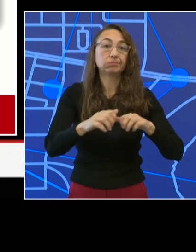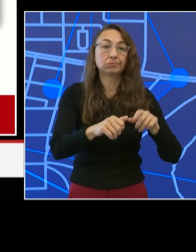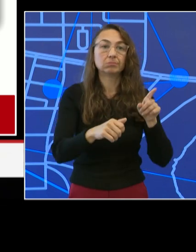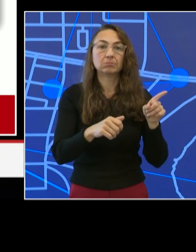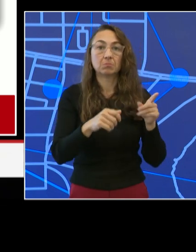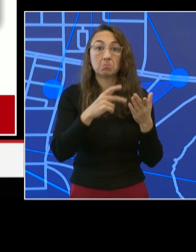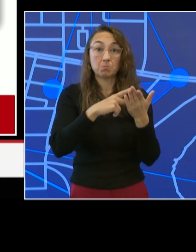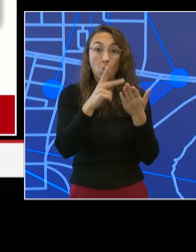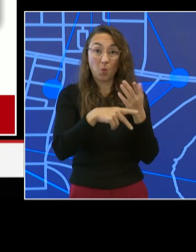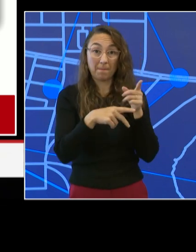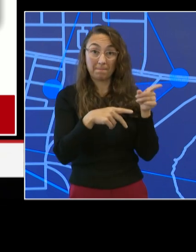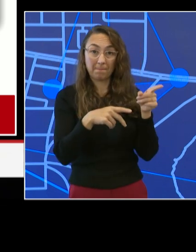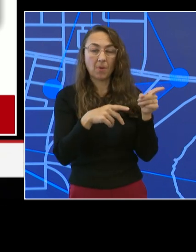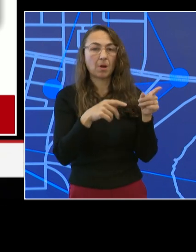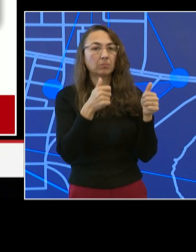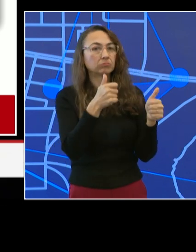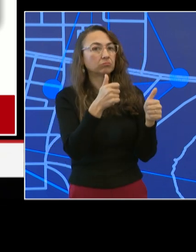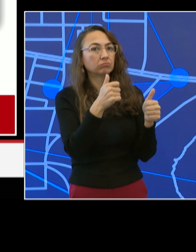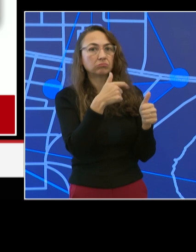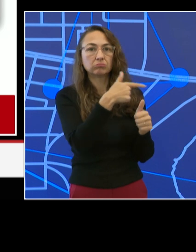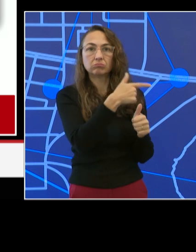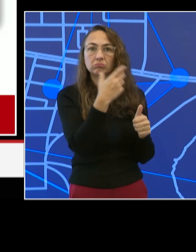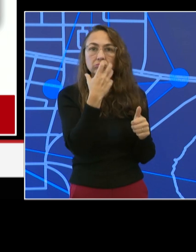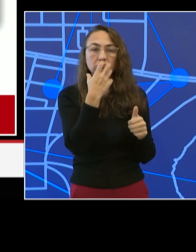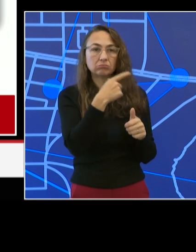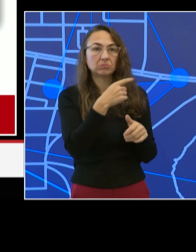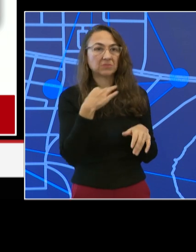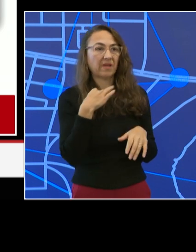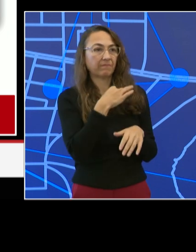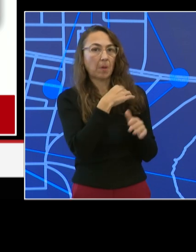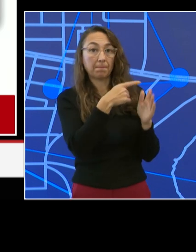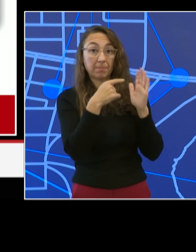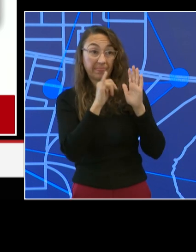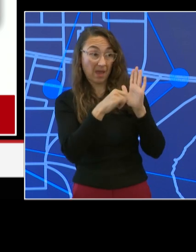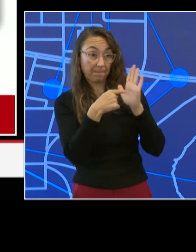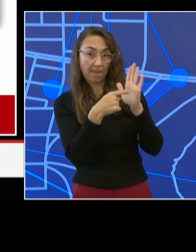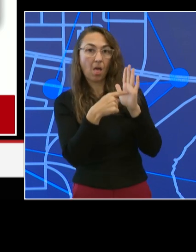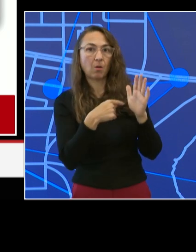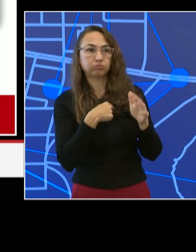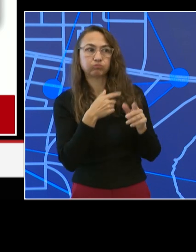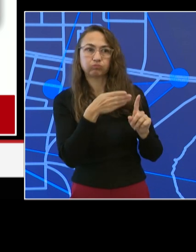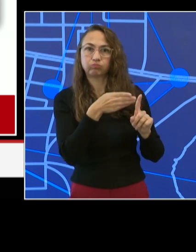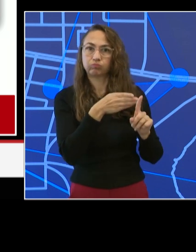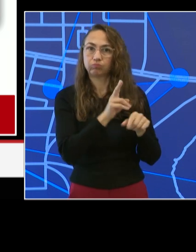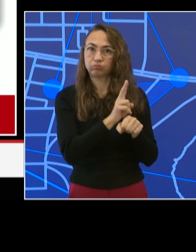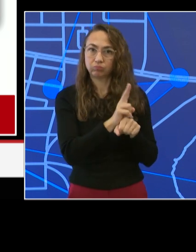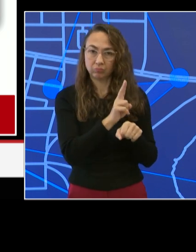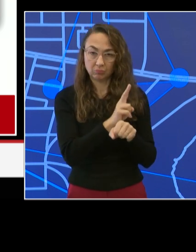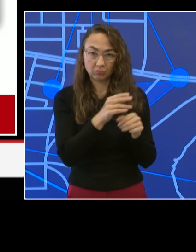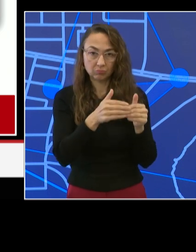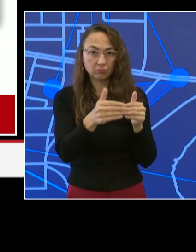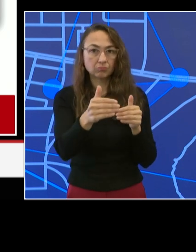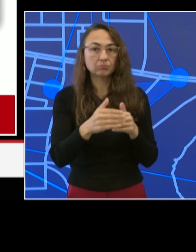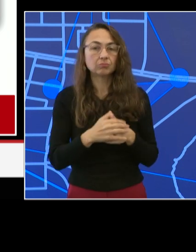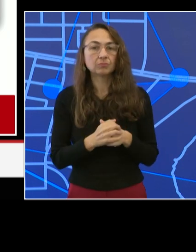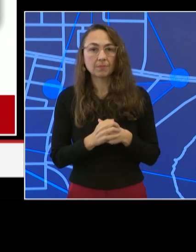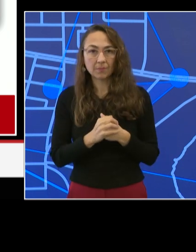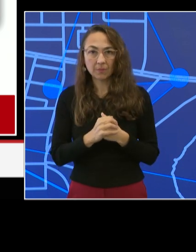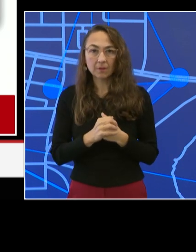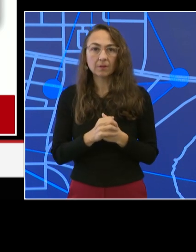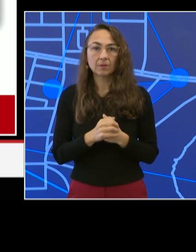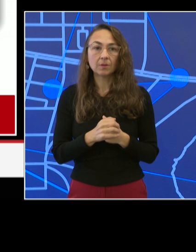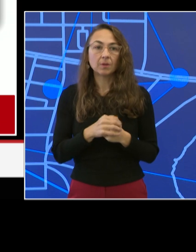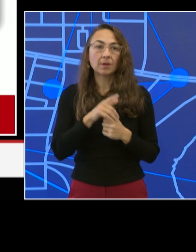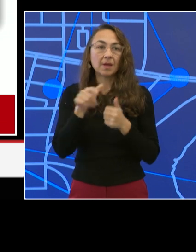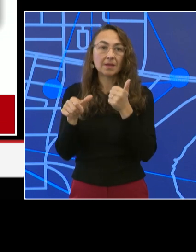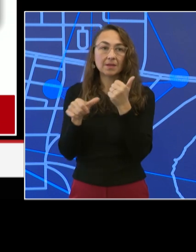staffing models to stay ahead of suspects who want to prey in our community. You heard Deputy Mayor Apia speak